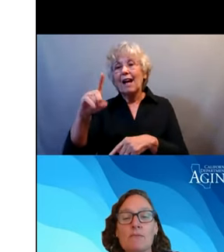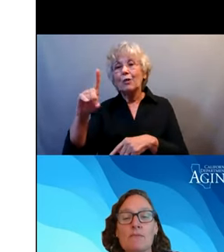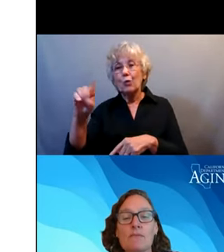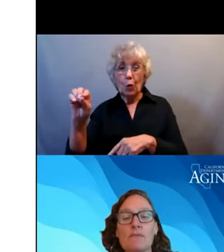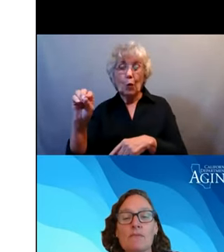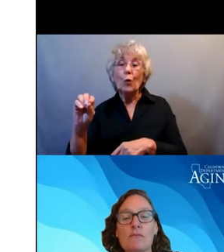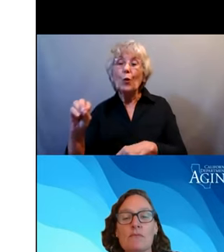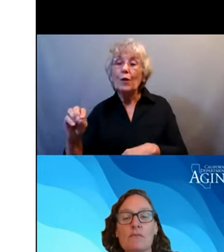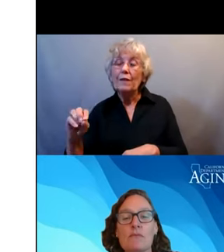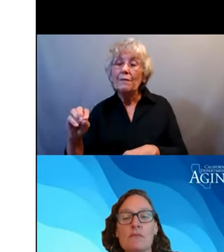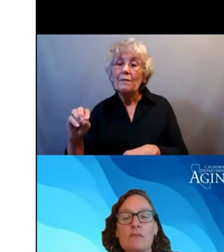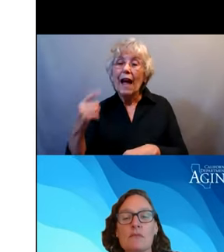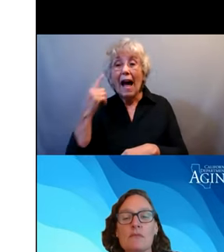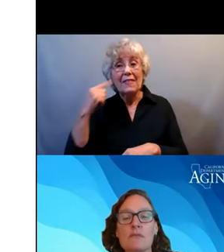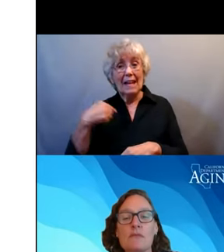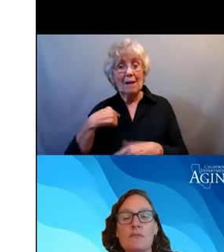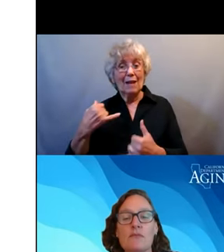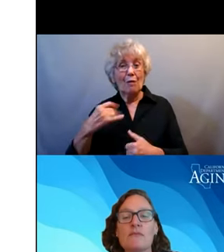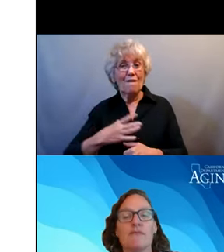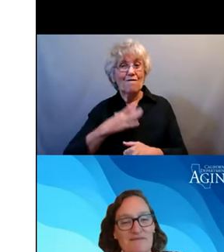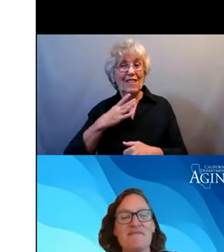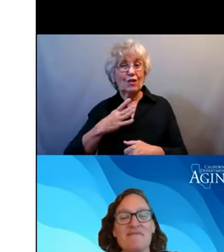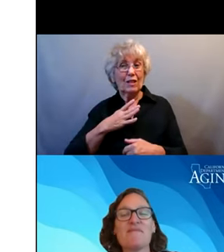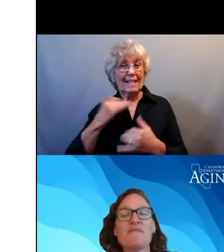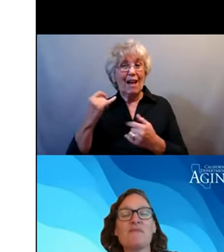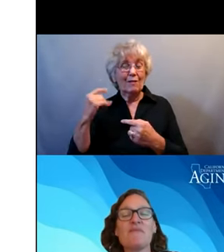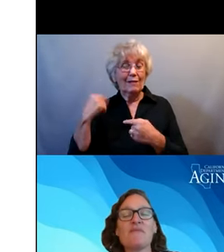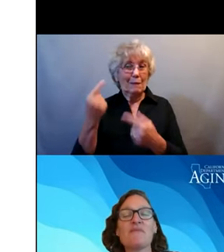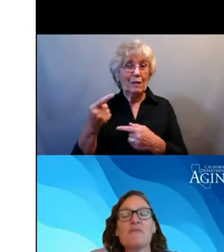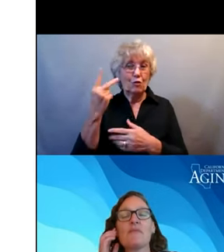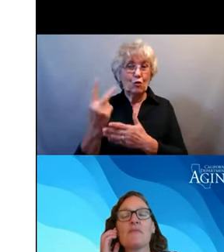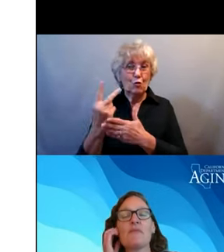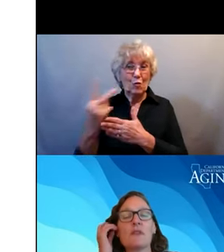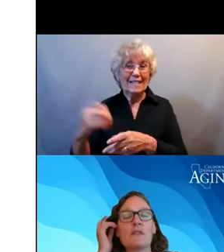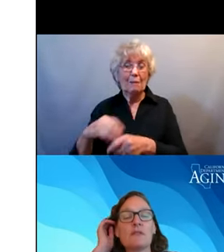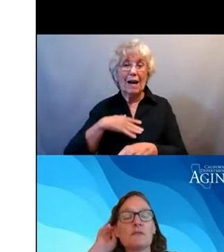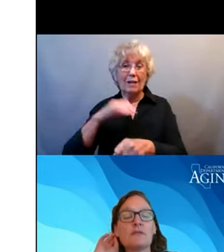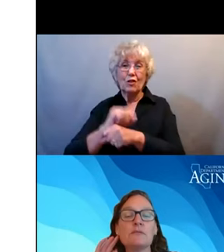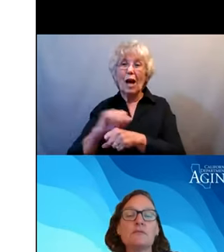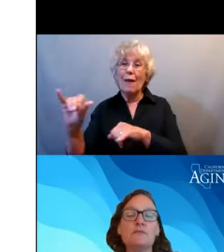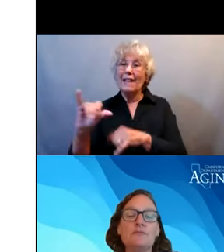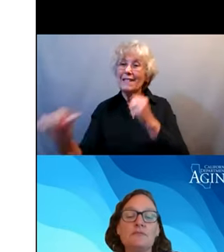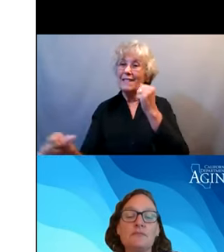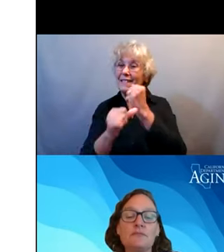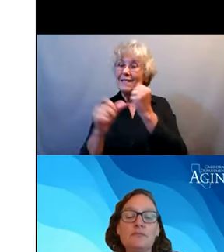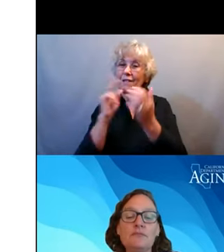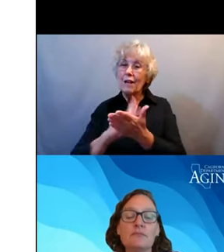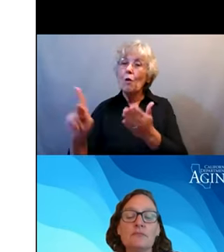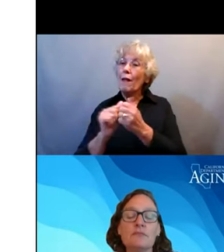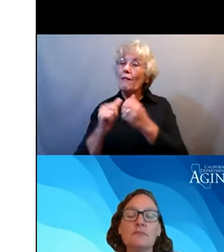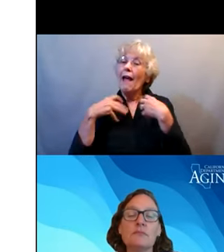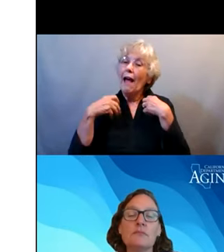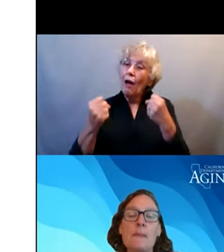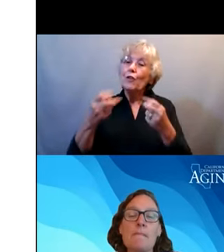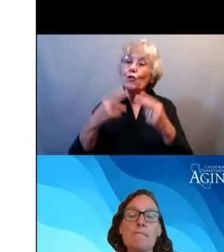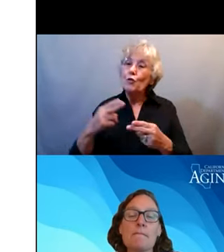I'm officially 2 weeks in to my position as Assistant Secretary with Health and Human Service